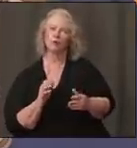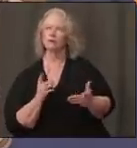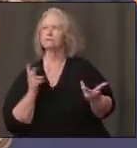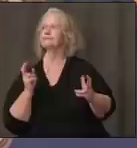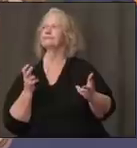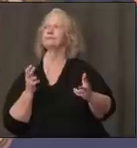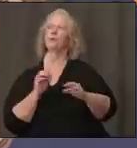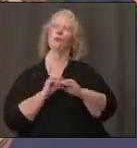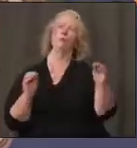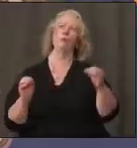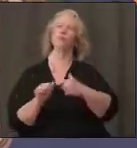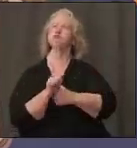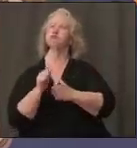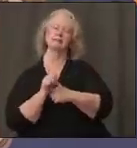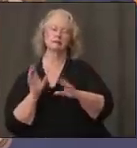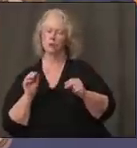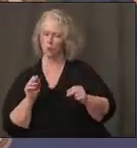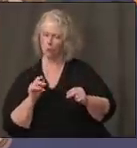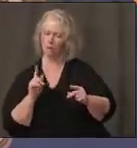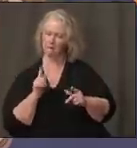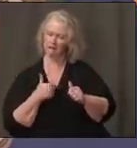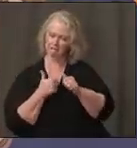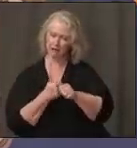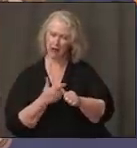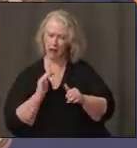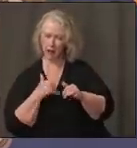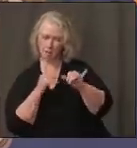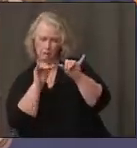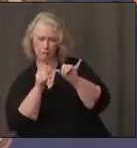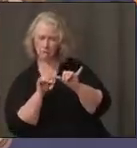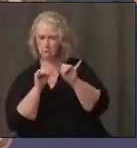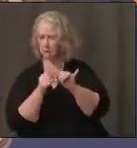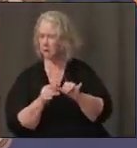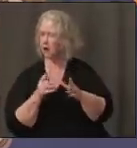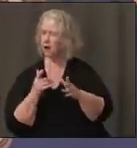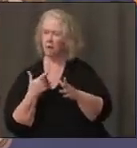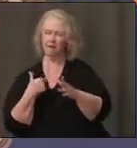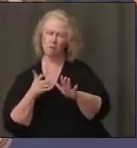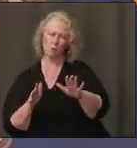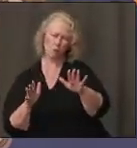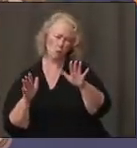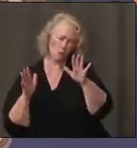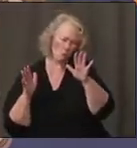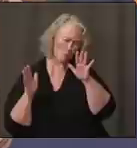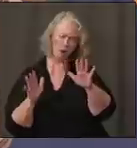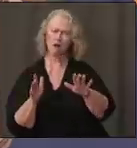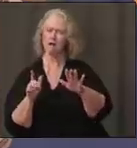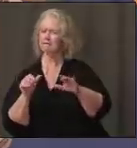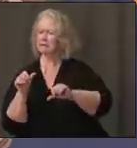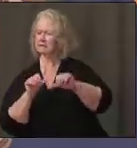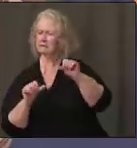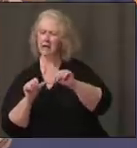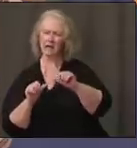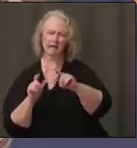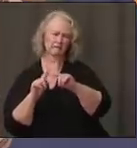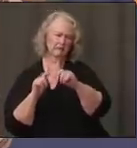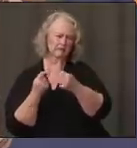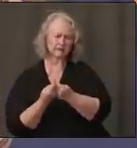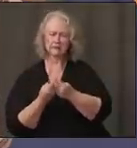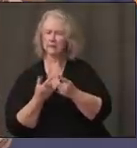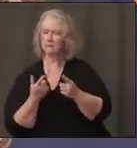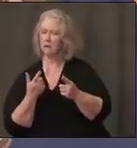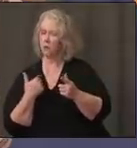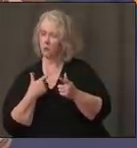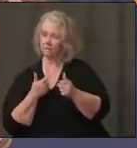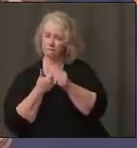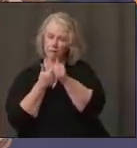think, given the metrics we put in place with the best scientific team I think any state's been able to put together, we've hit those metrics. We're exceeding